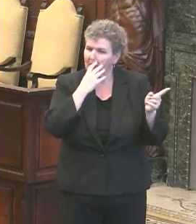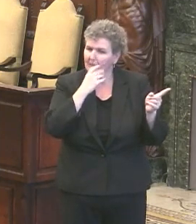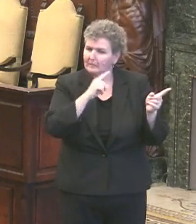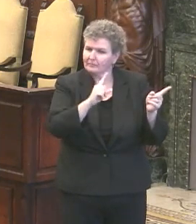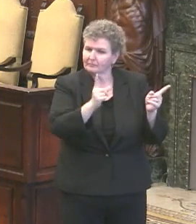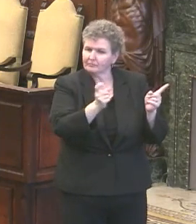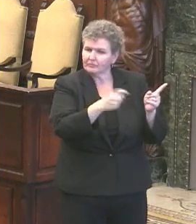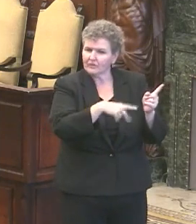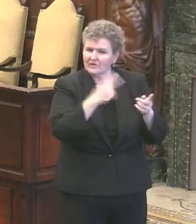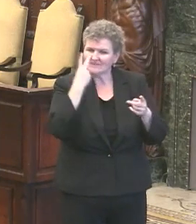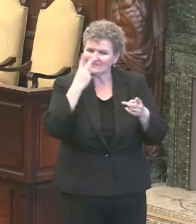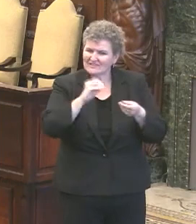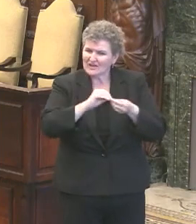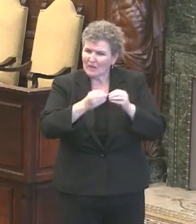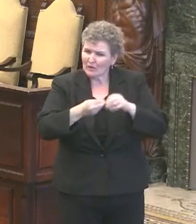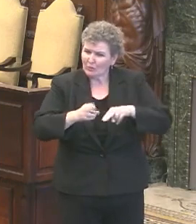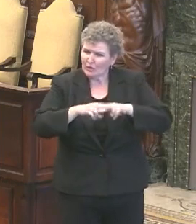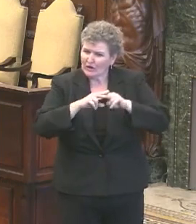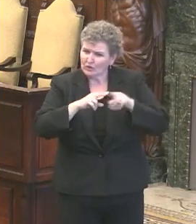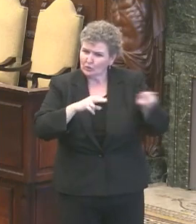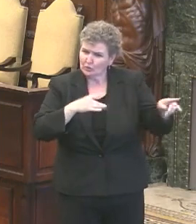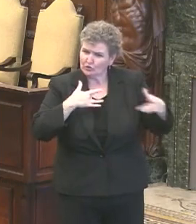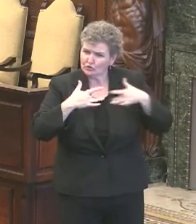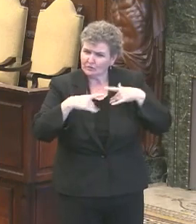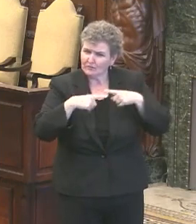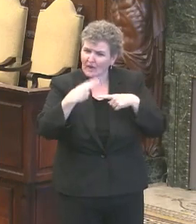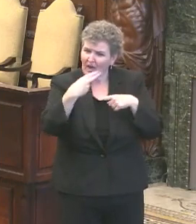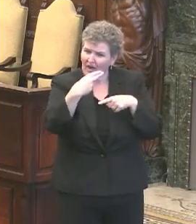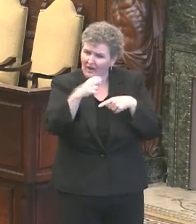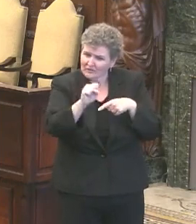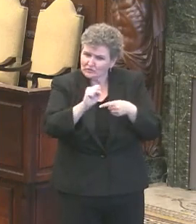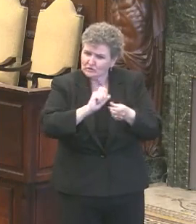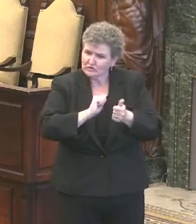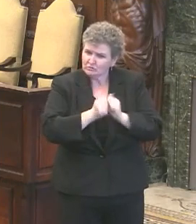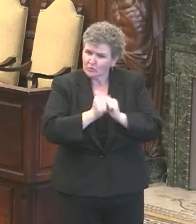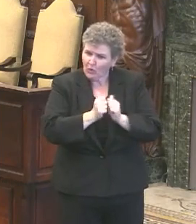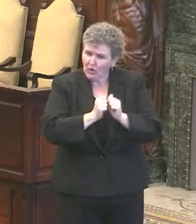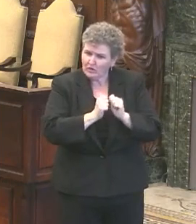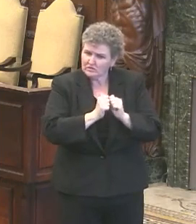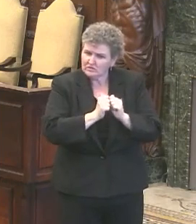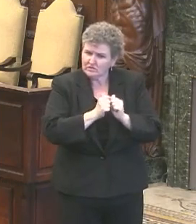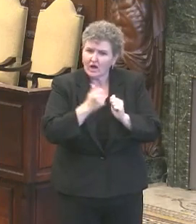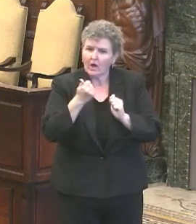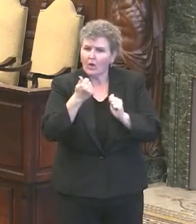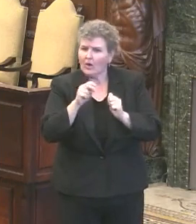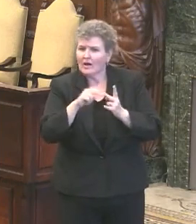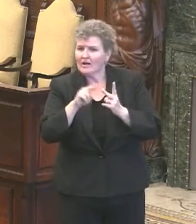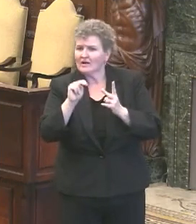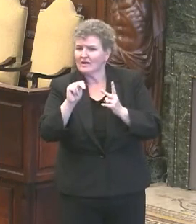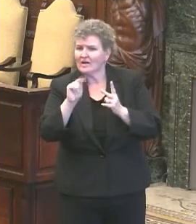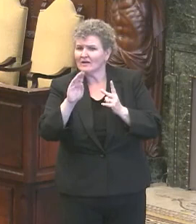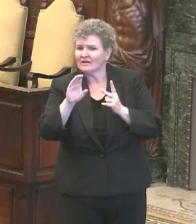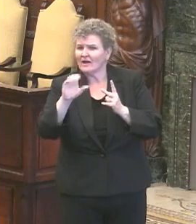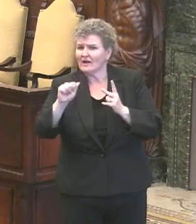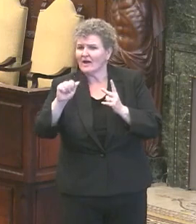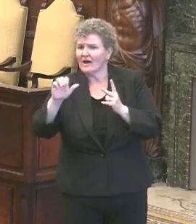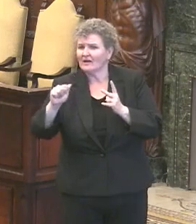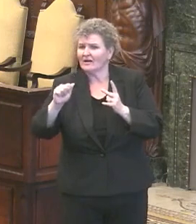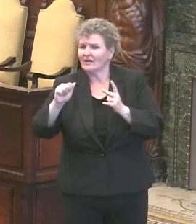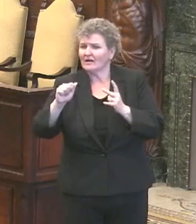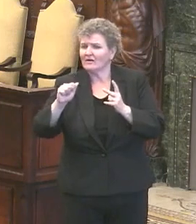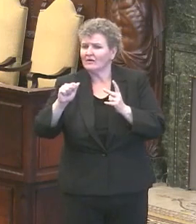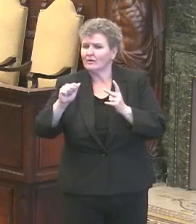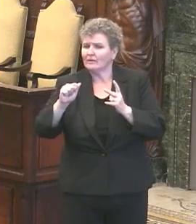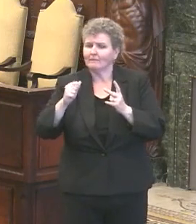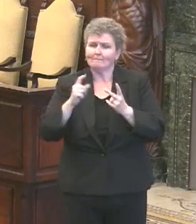do you have concerns about high school sports still being played? And also, the NCAA just came out saying that the college basketball season